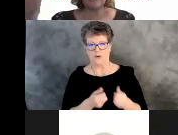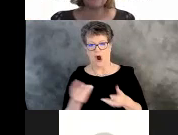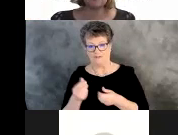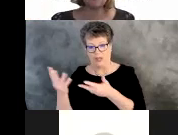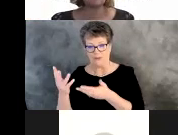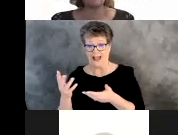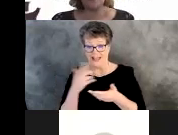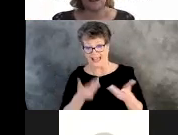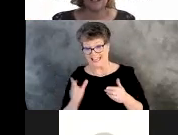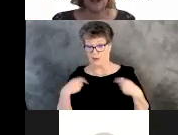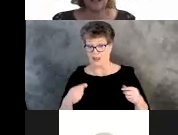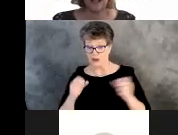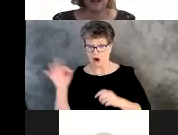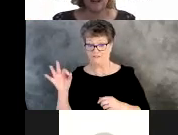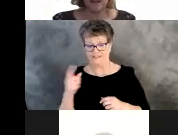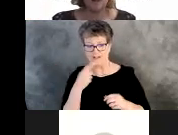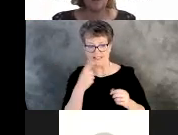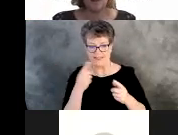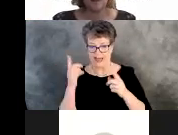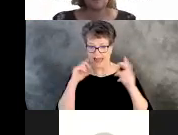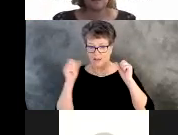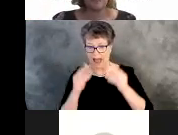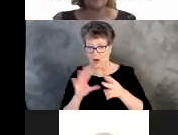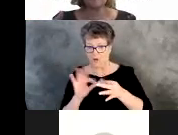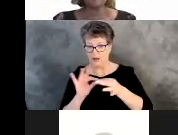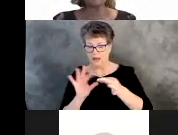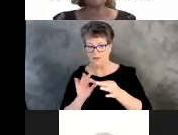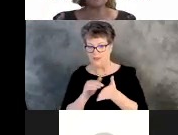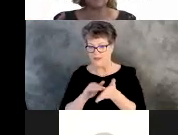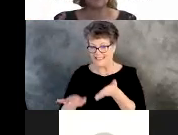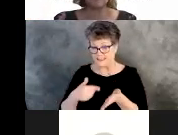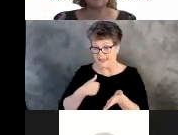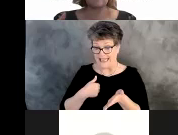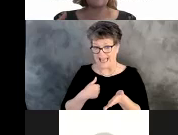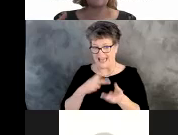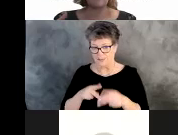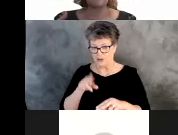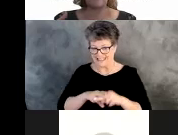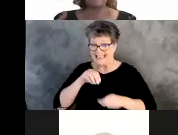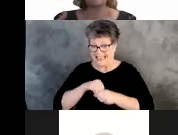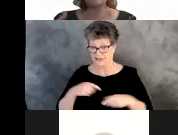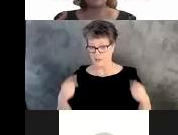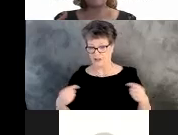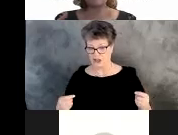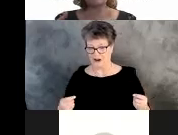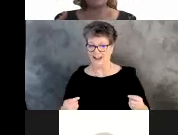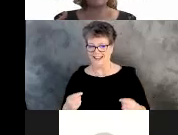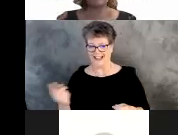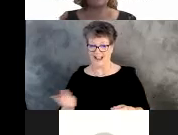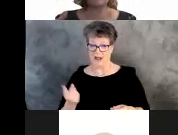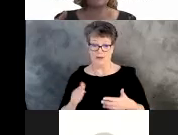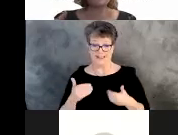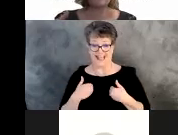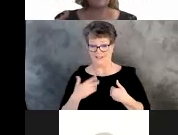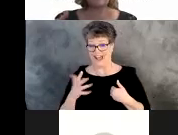okay, got to get the wheelchair off. And they'll say it out loud, but then they'll dismiss me as the person who's sitting in it. And so that's why I always have kind of,